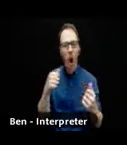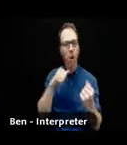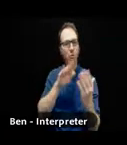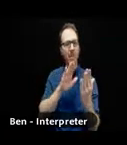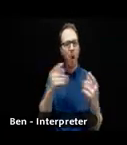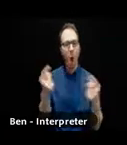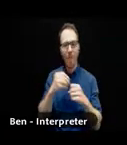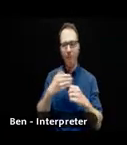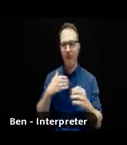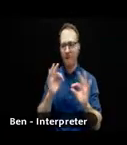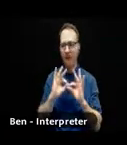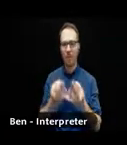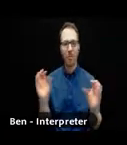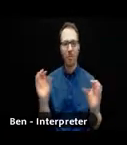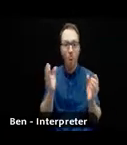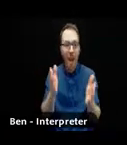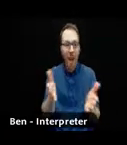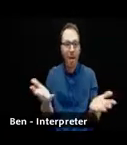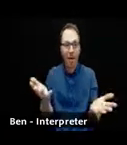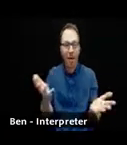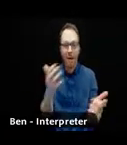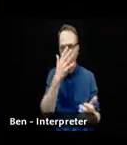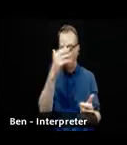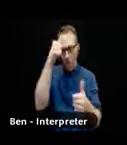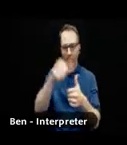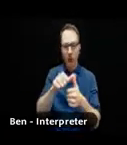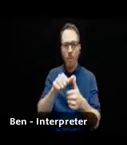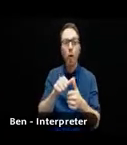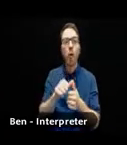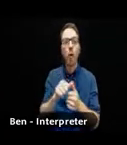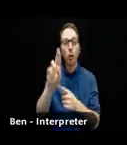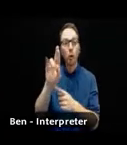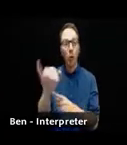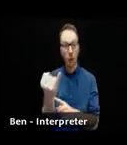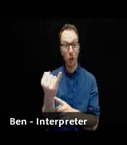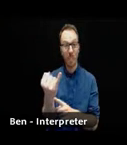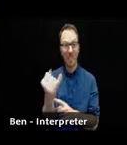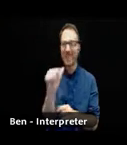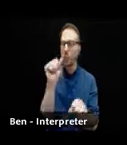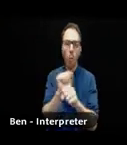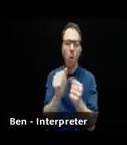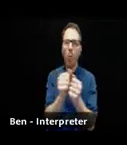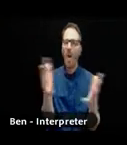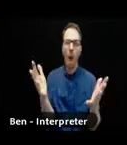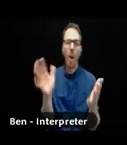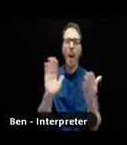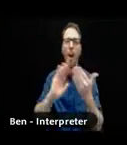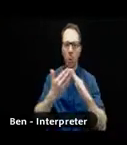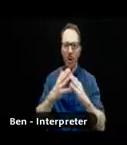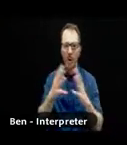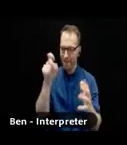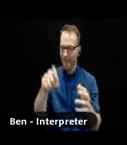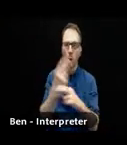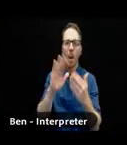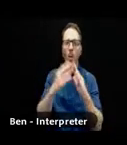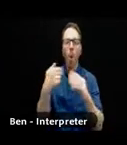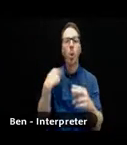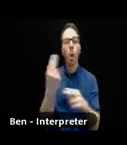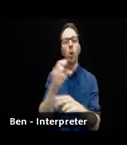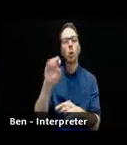So it's important to remember that restorative justice doesn't work without community. We use the sort of social work tool